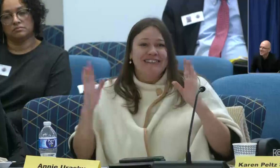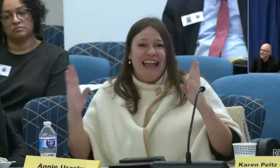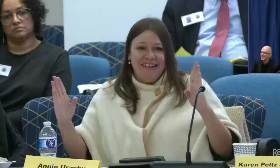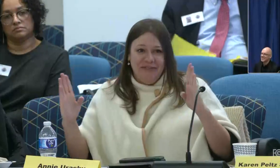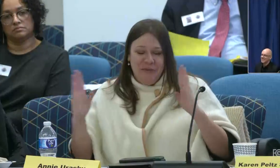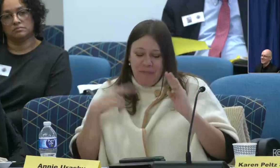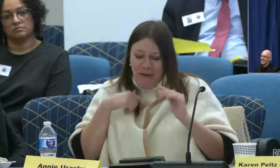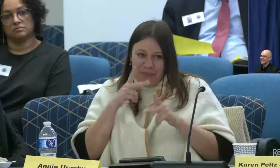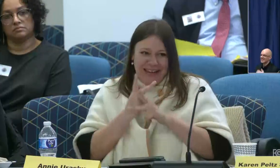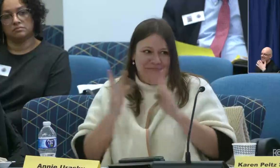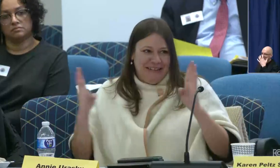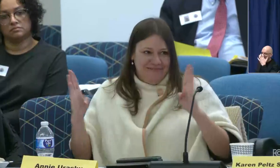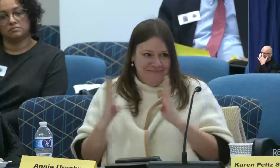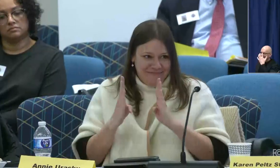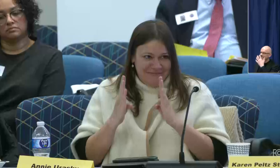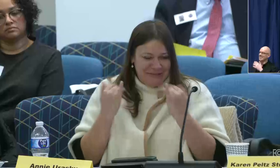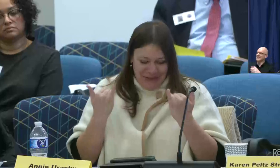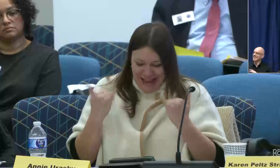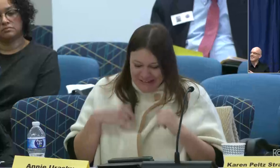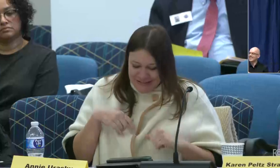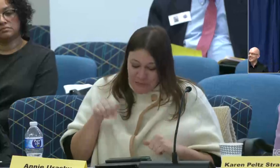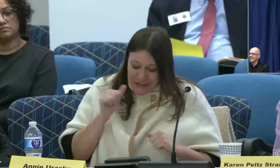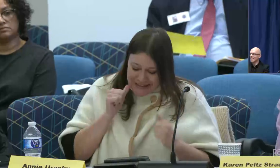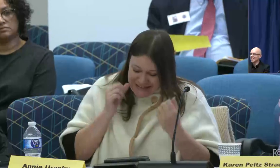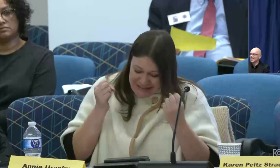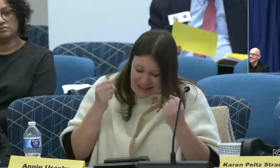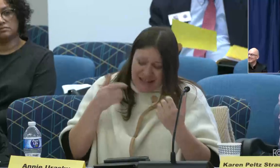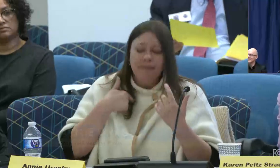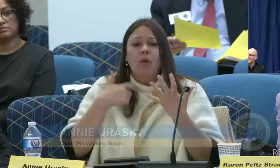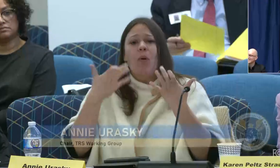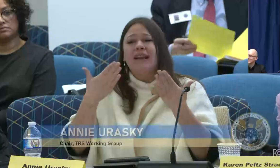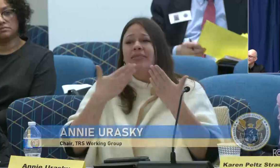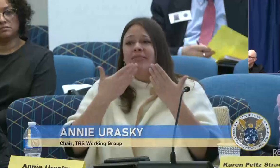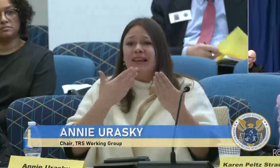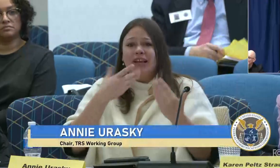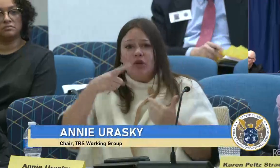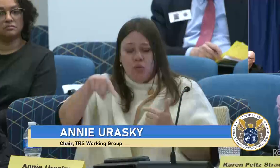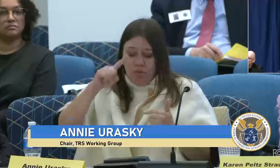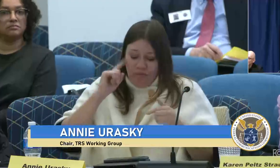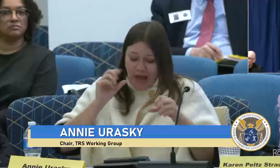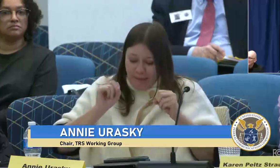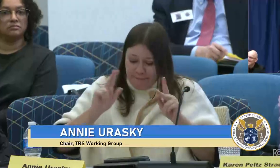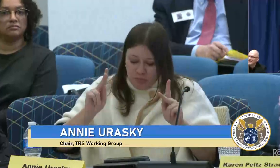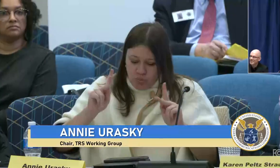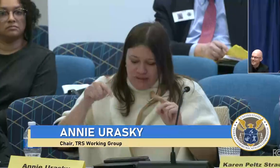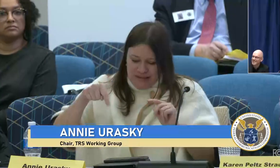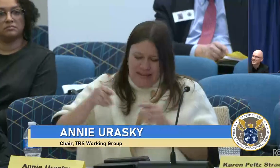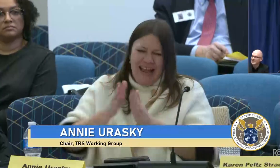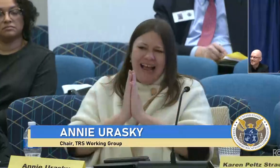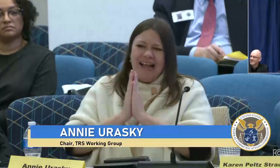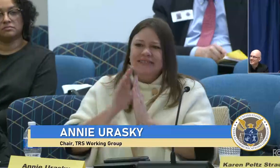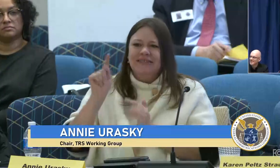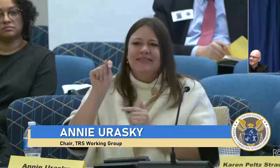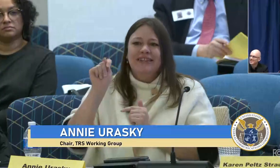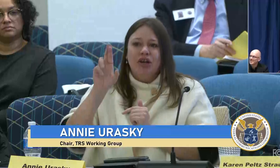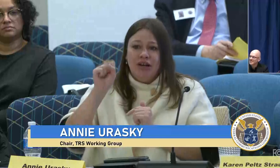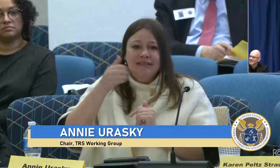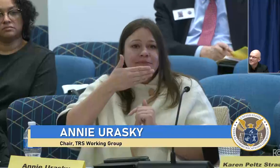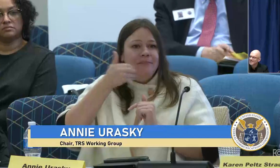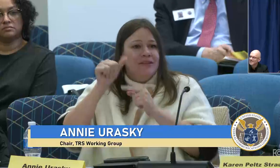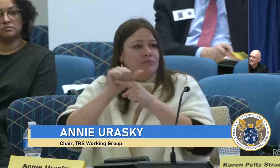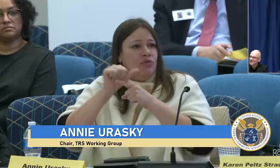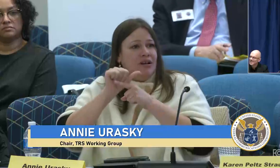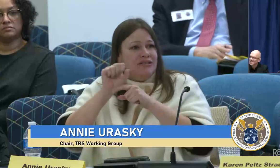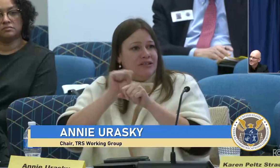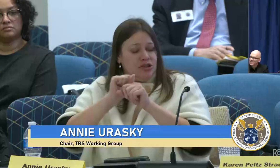Great, thank you. This is Annie signing. I am going to try to keep this short. So first, I want to thank all of you for the opportunity